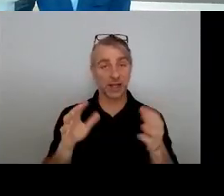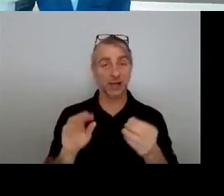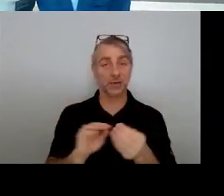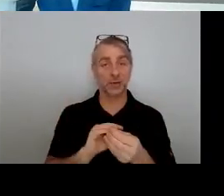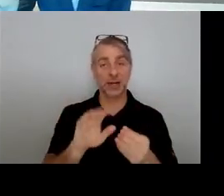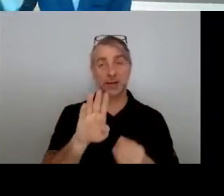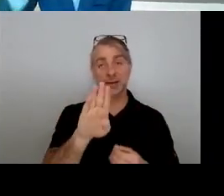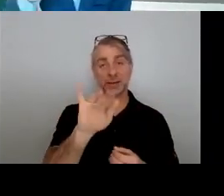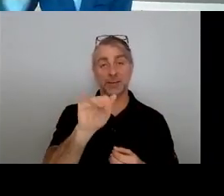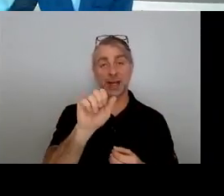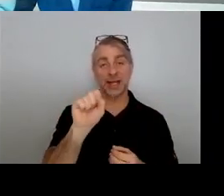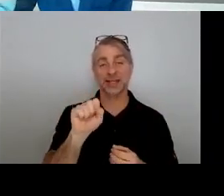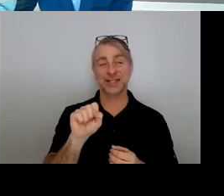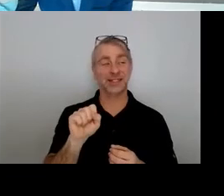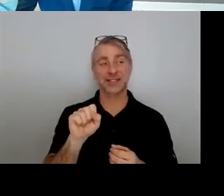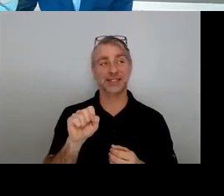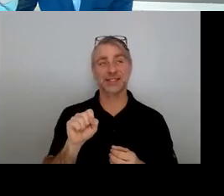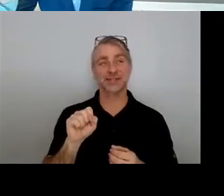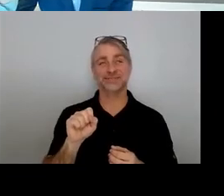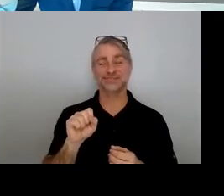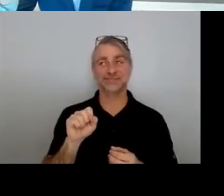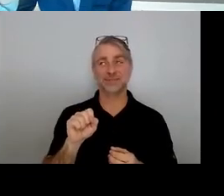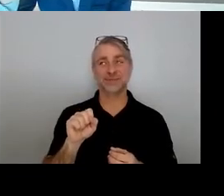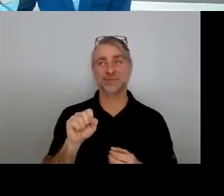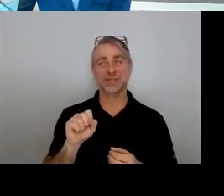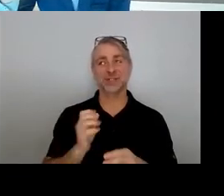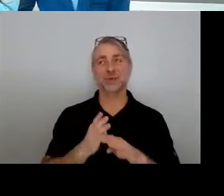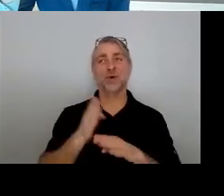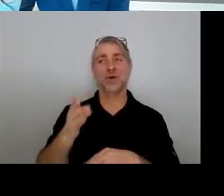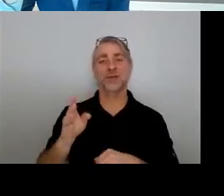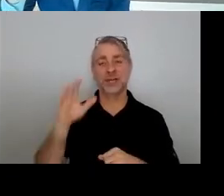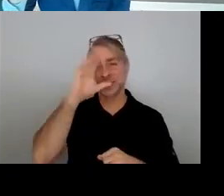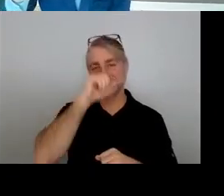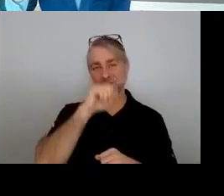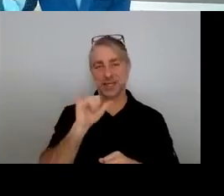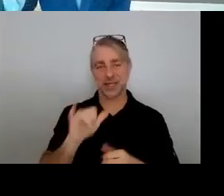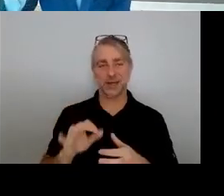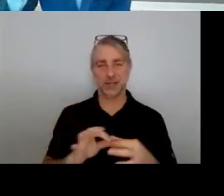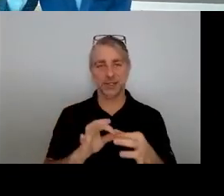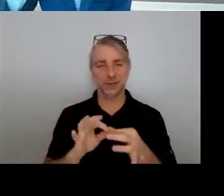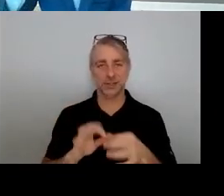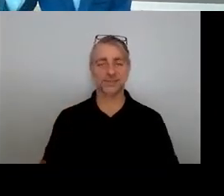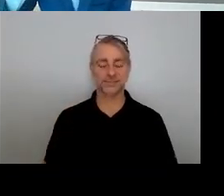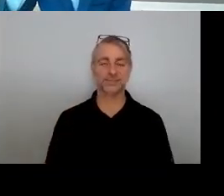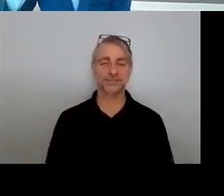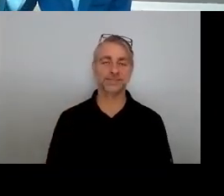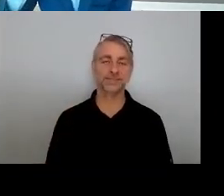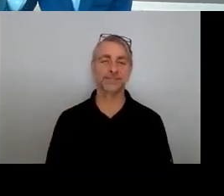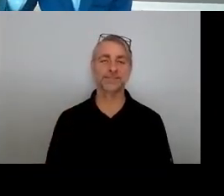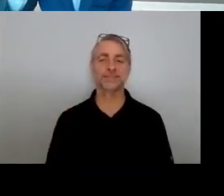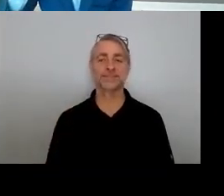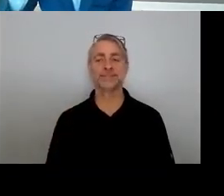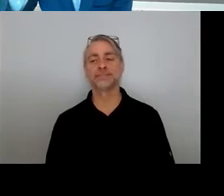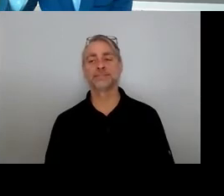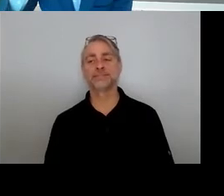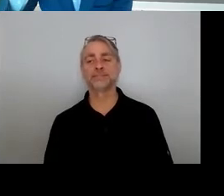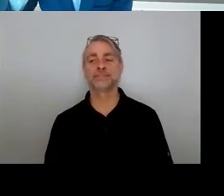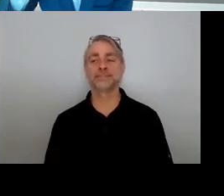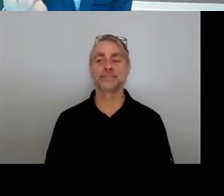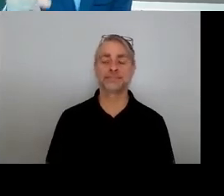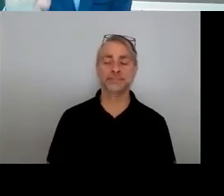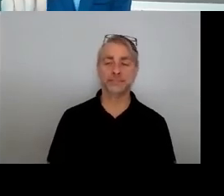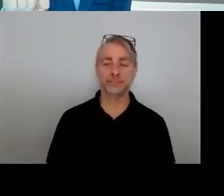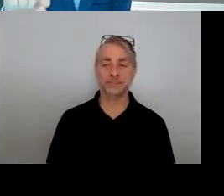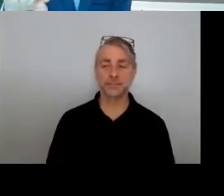big. It's just overestimating that relationship. And And so what